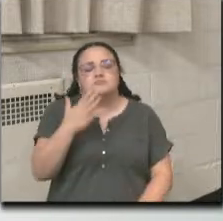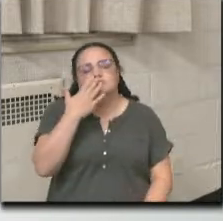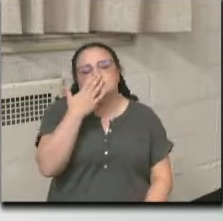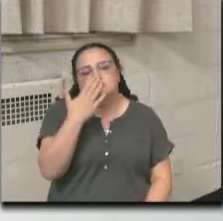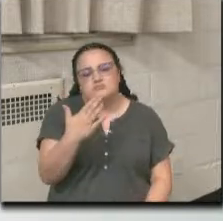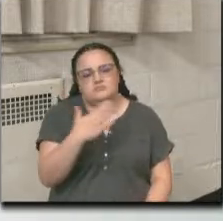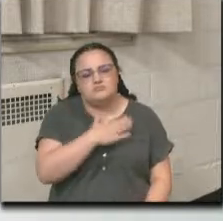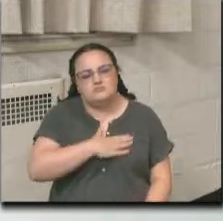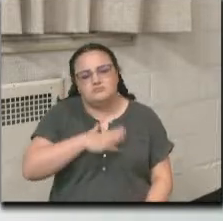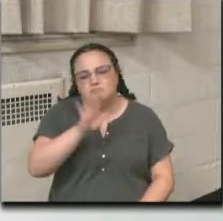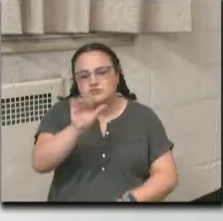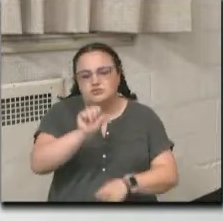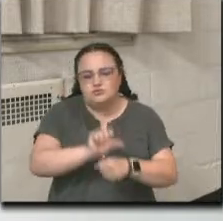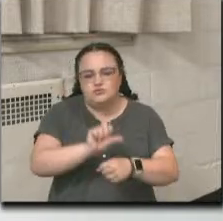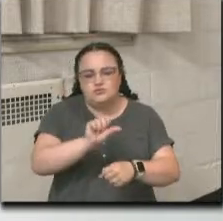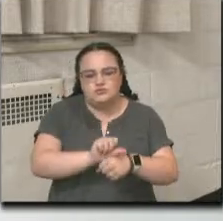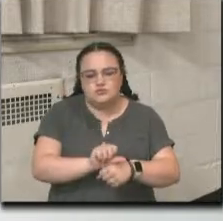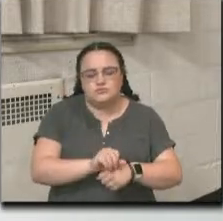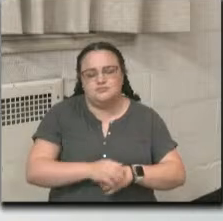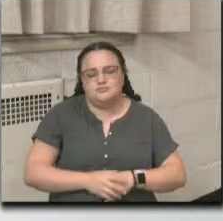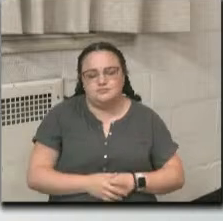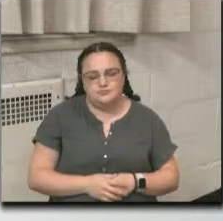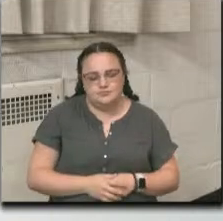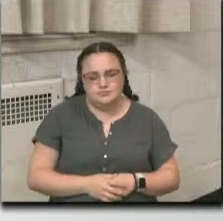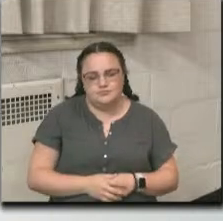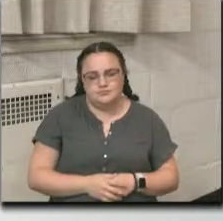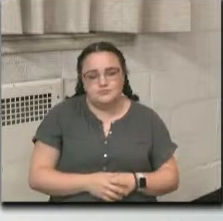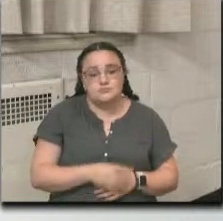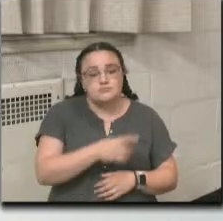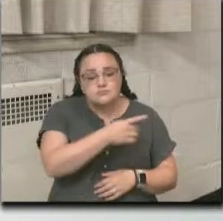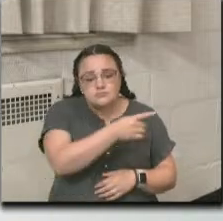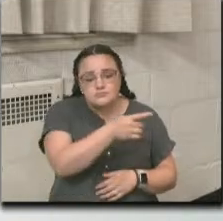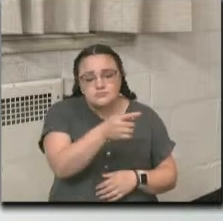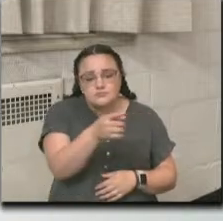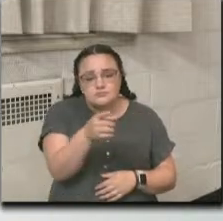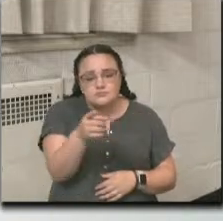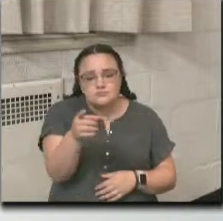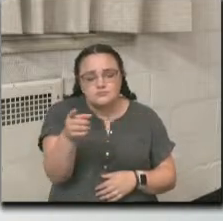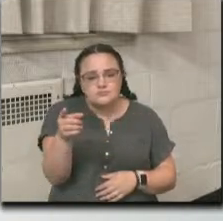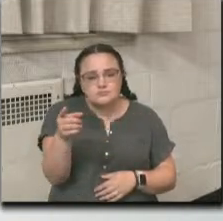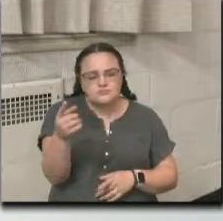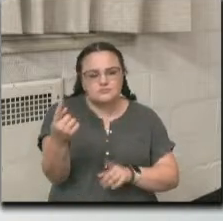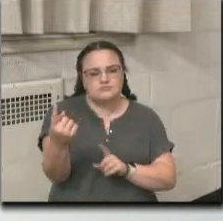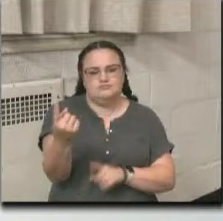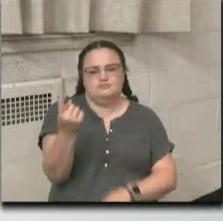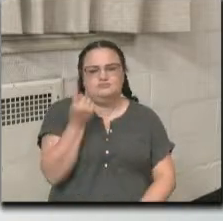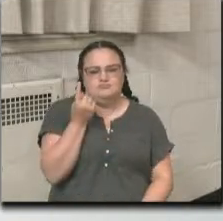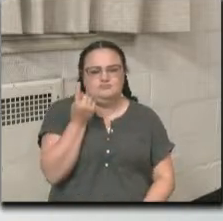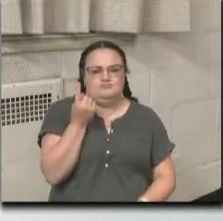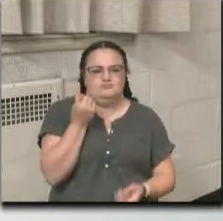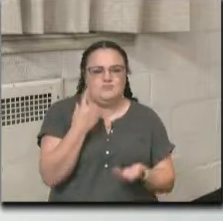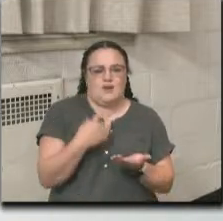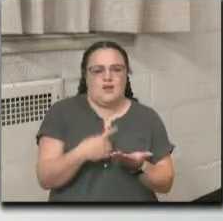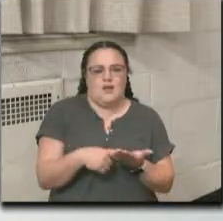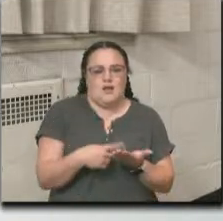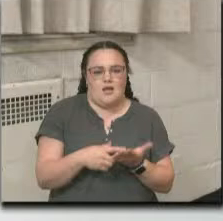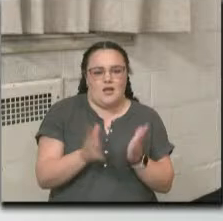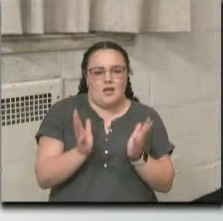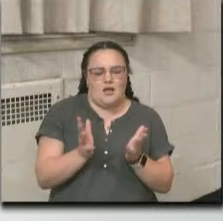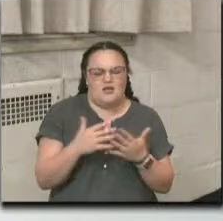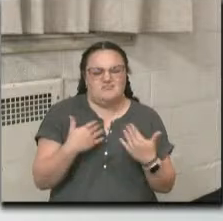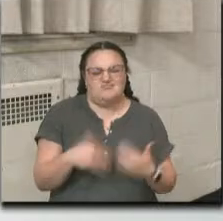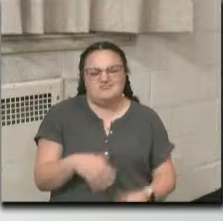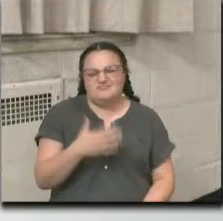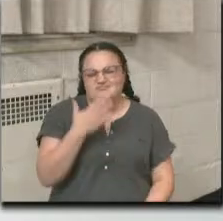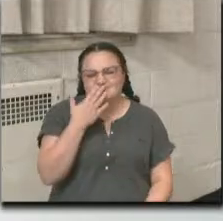For those who took the time to see me, thank you. One of the